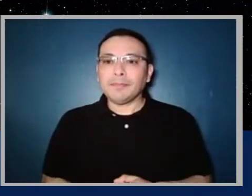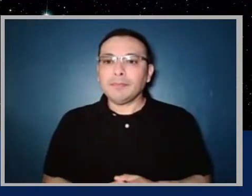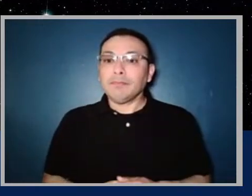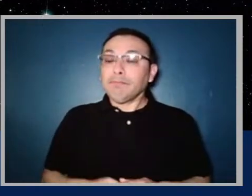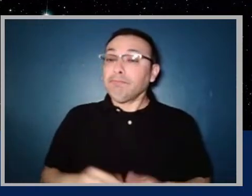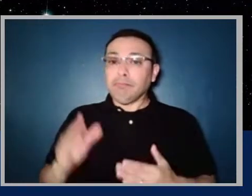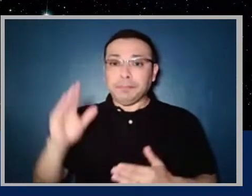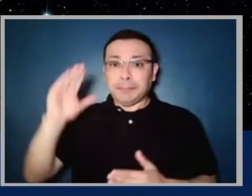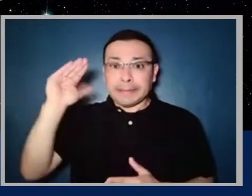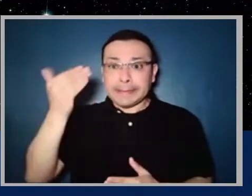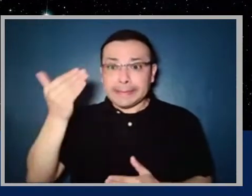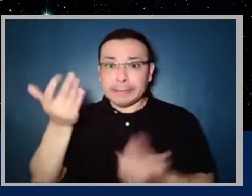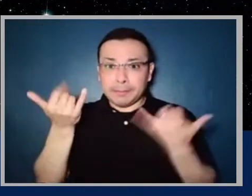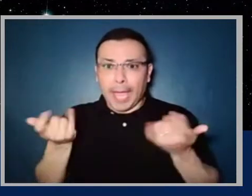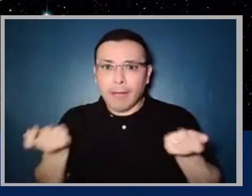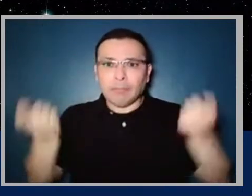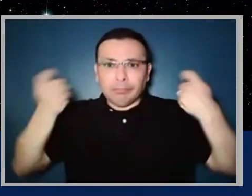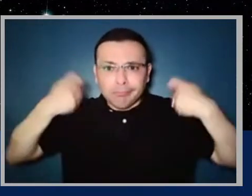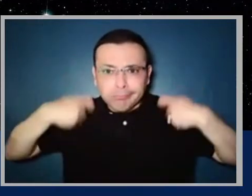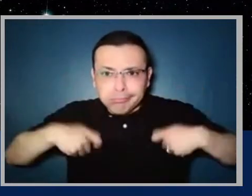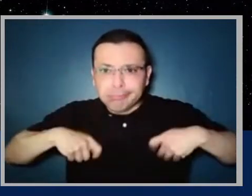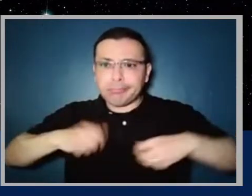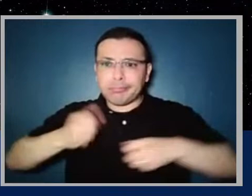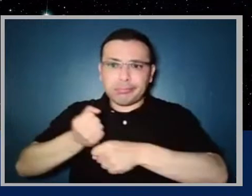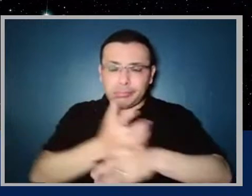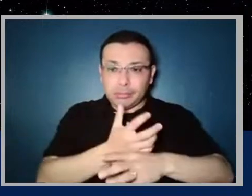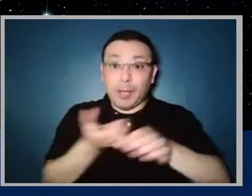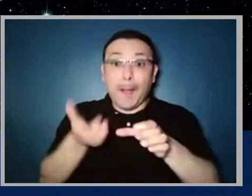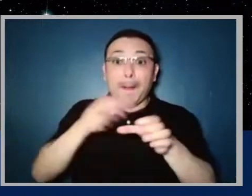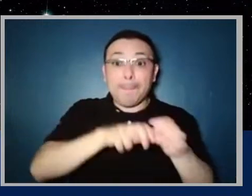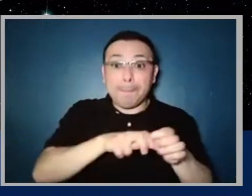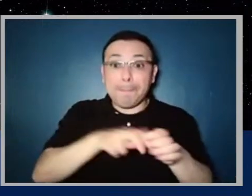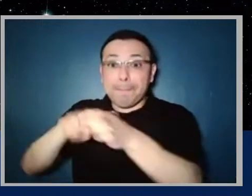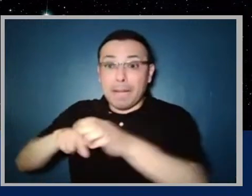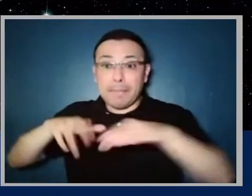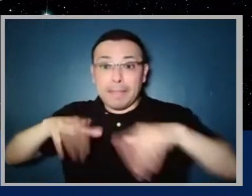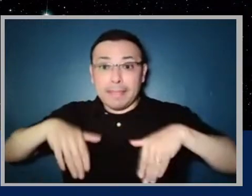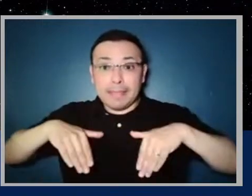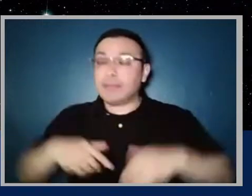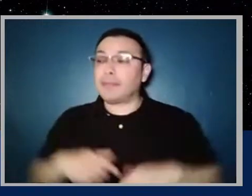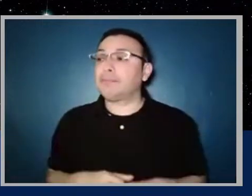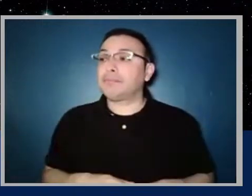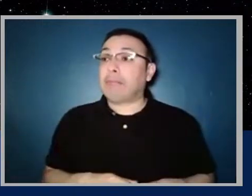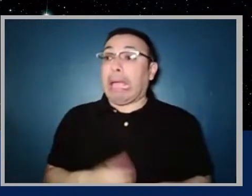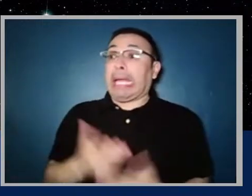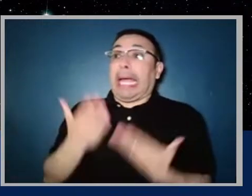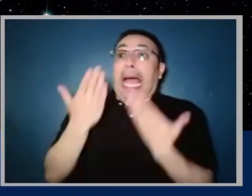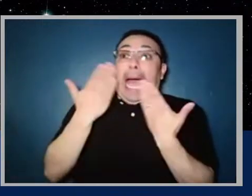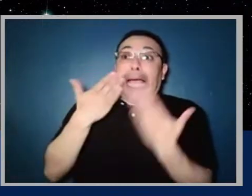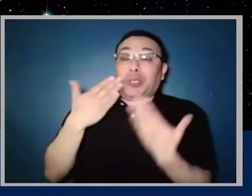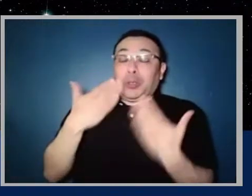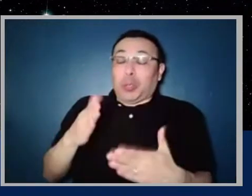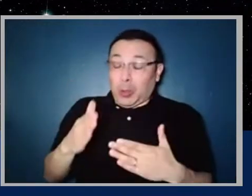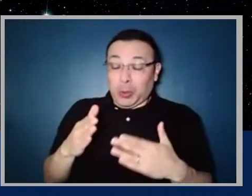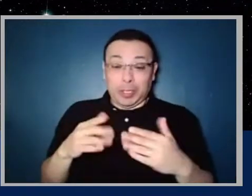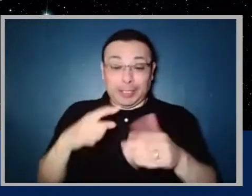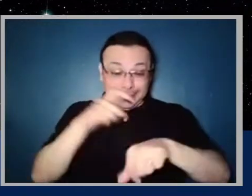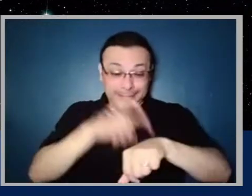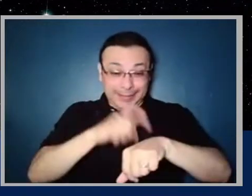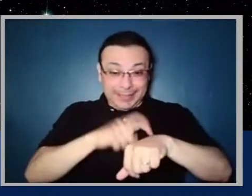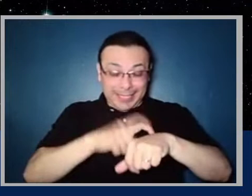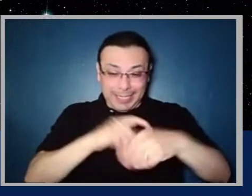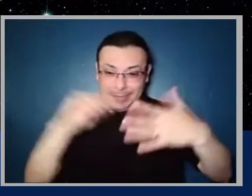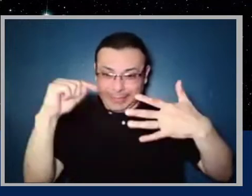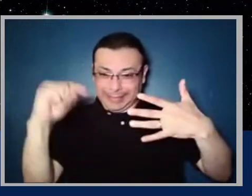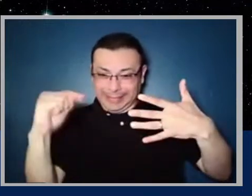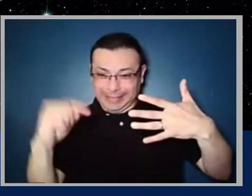think they're getting ready to go. They're not actually in the rocket yet, right? I don't know. I was looking up the timeline before we started. I'm like, what time do I need to be out there?